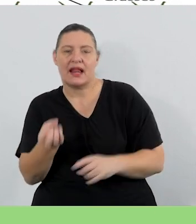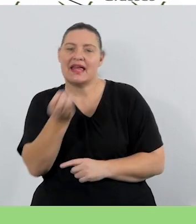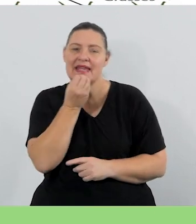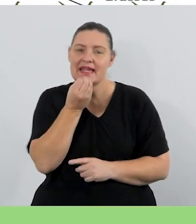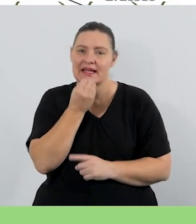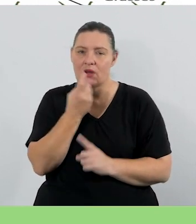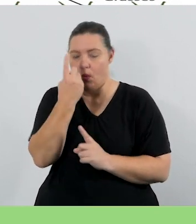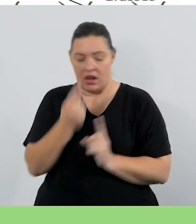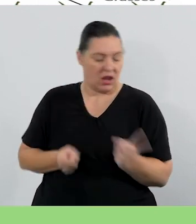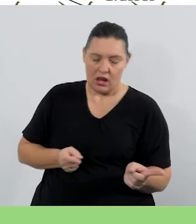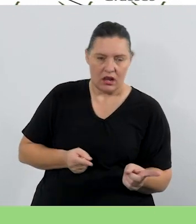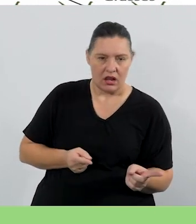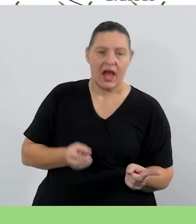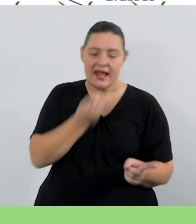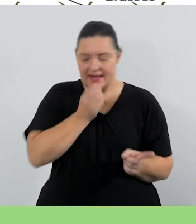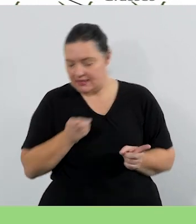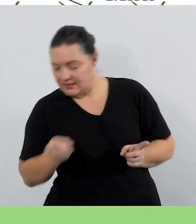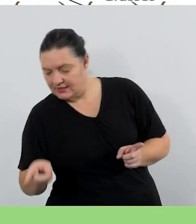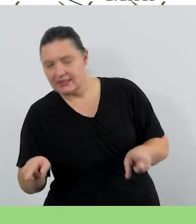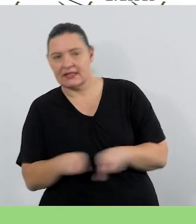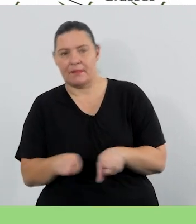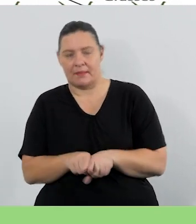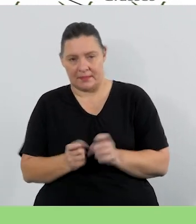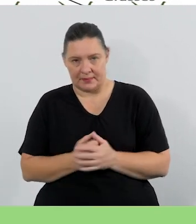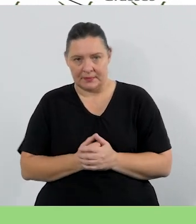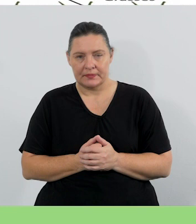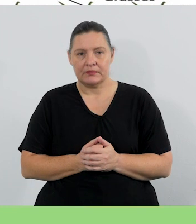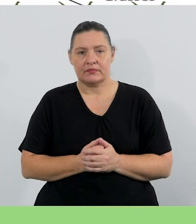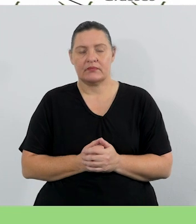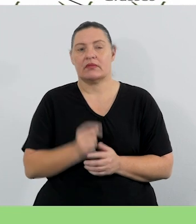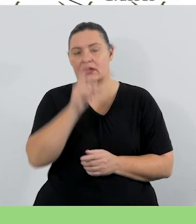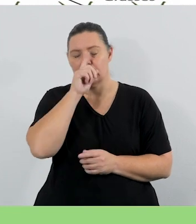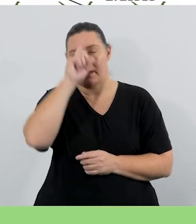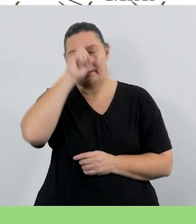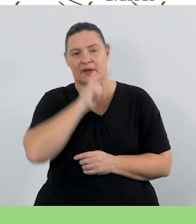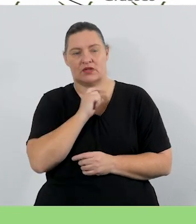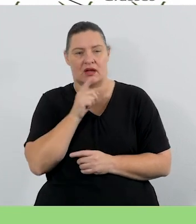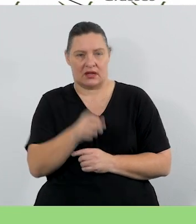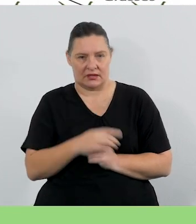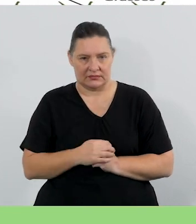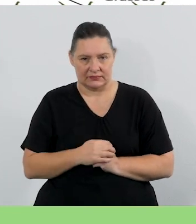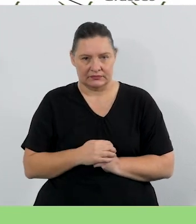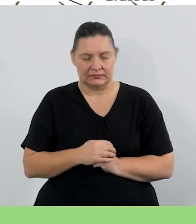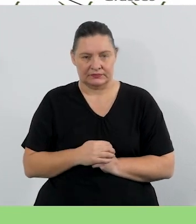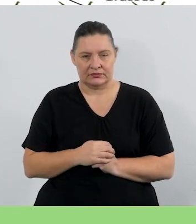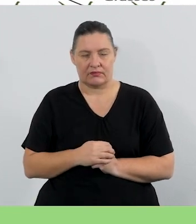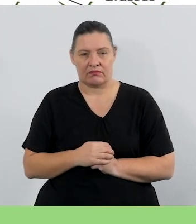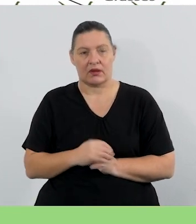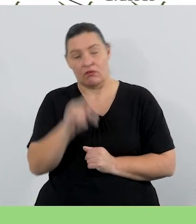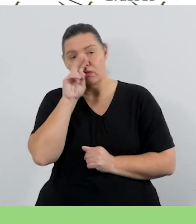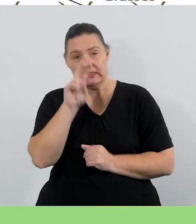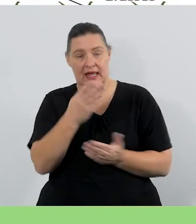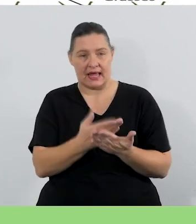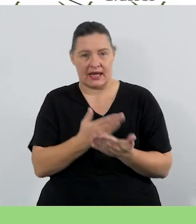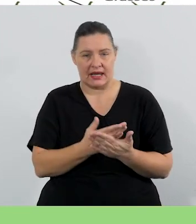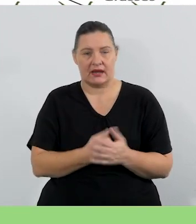sometimes eat more than one kind of food. I want us to look at the picture alongside. So if you